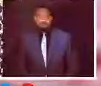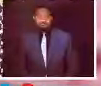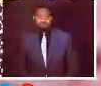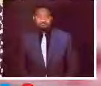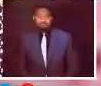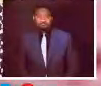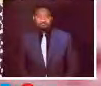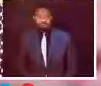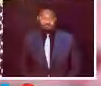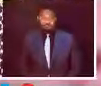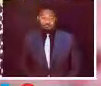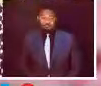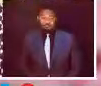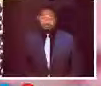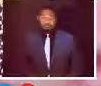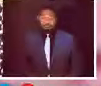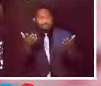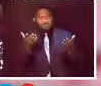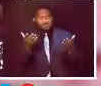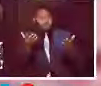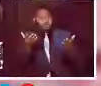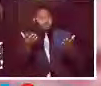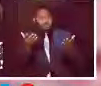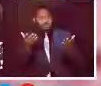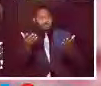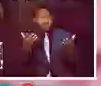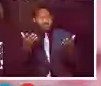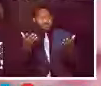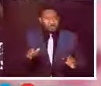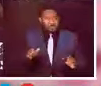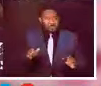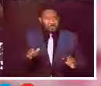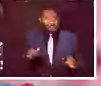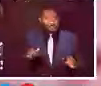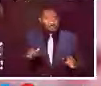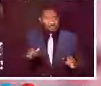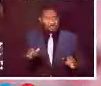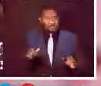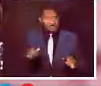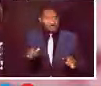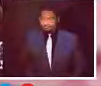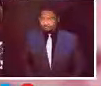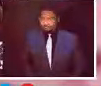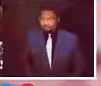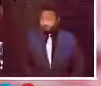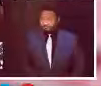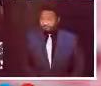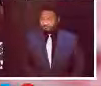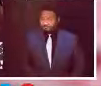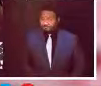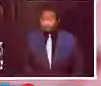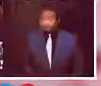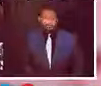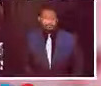not striking a compromise on any matter. It's a matter of right, far right. Let's